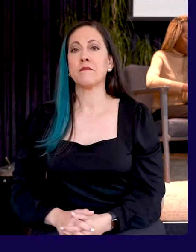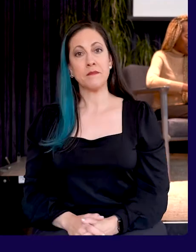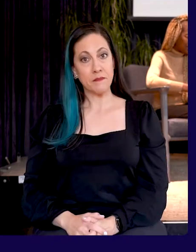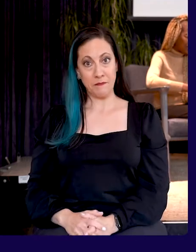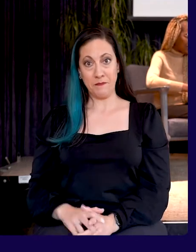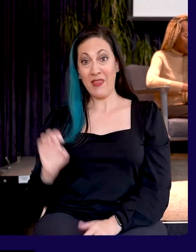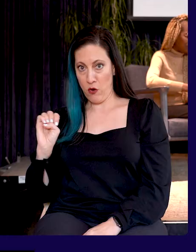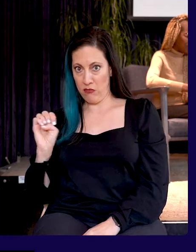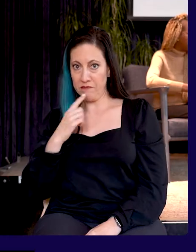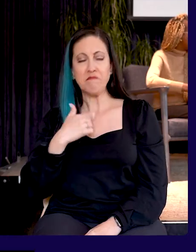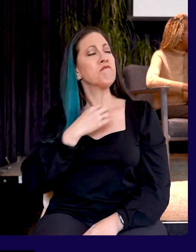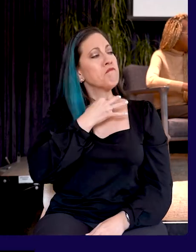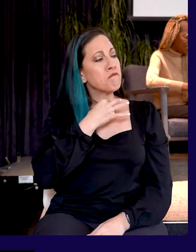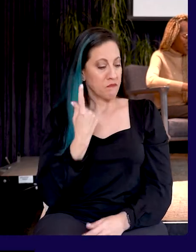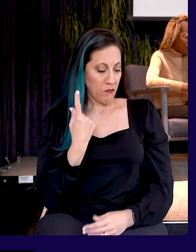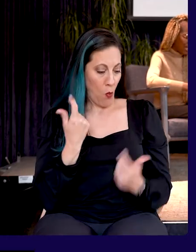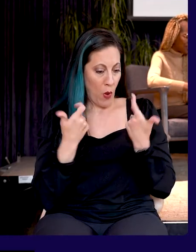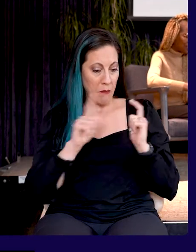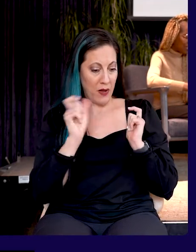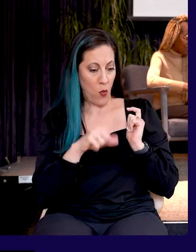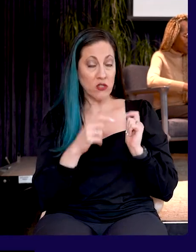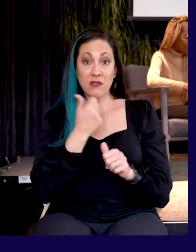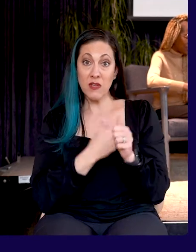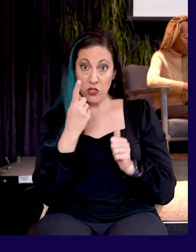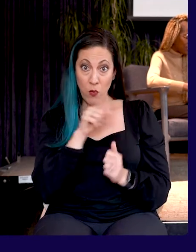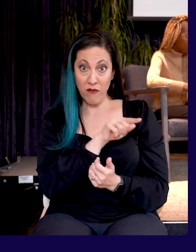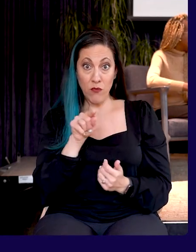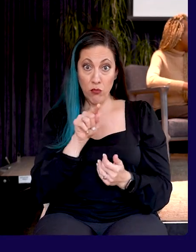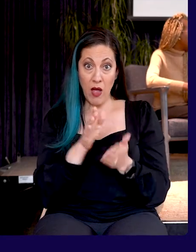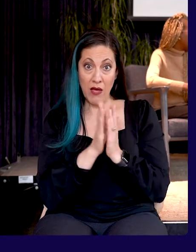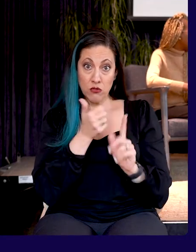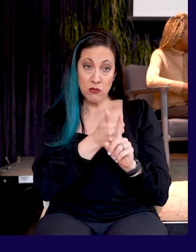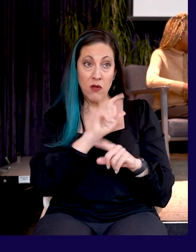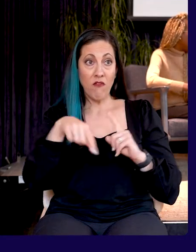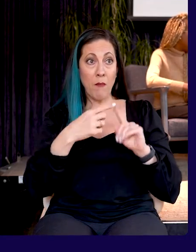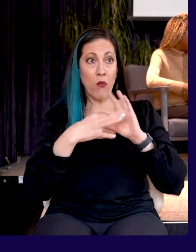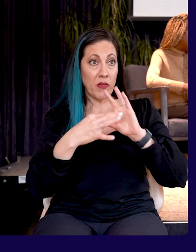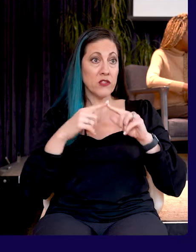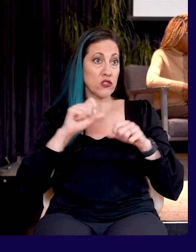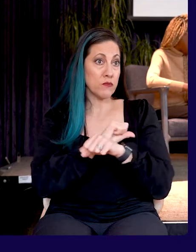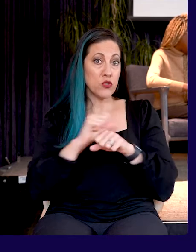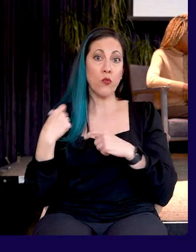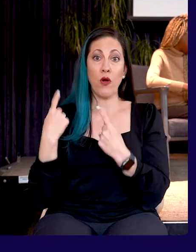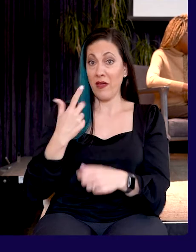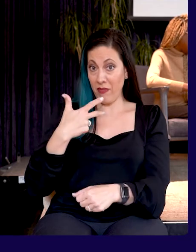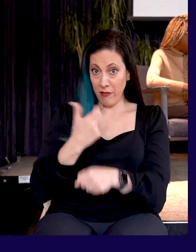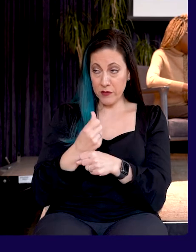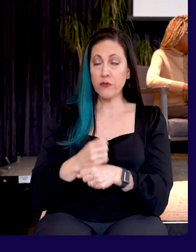really curious about a big question that each of you asked yourselves regarding your relationship to work in the last 3